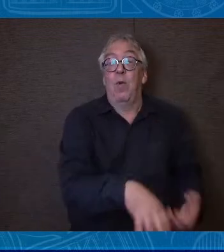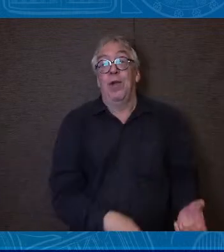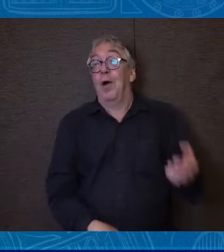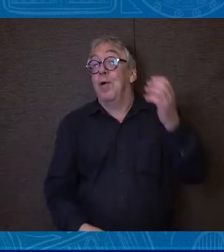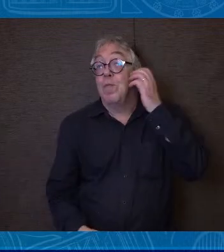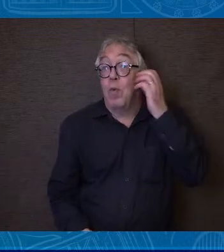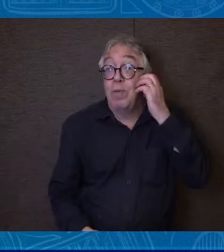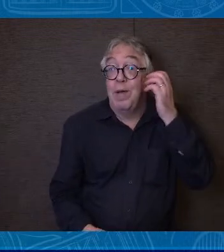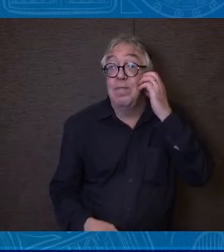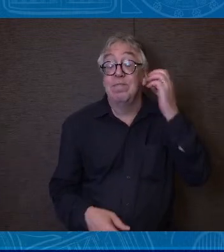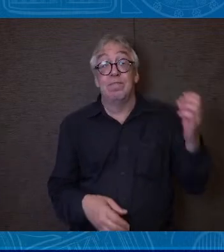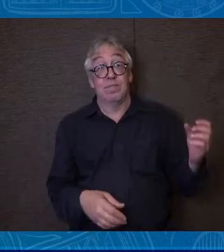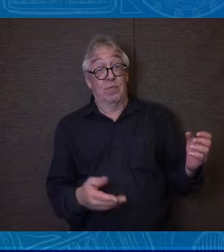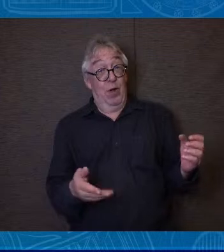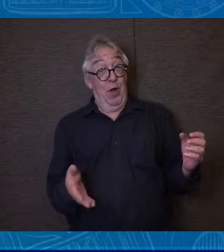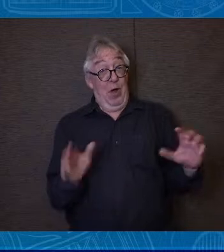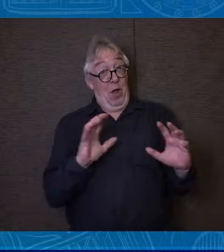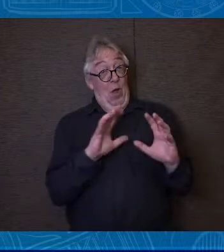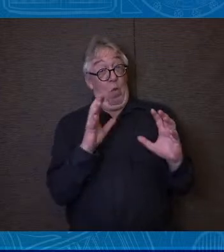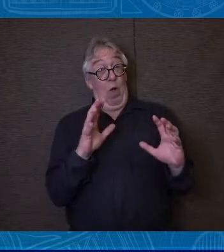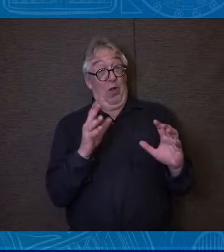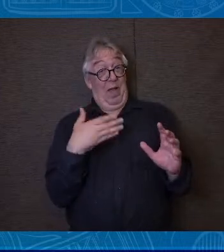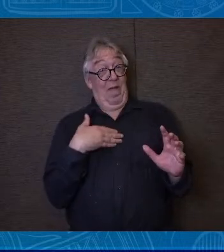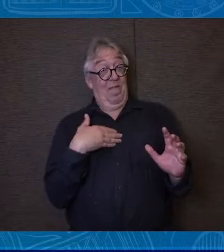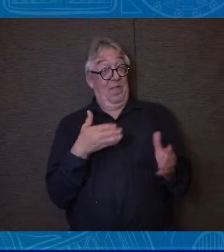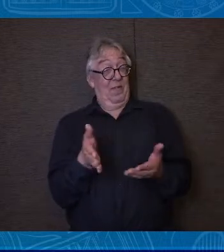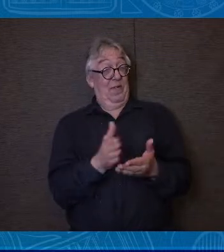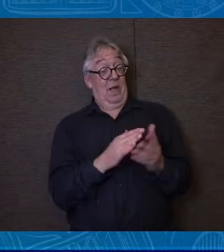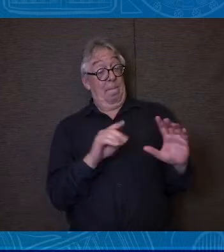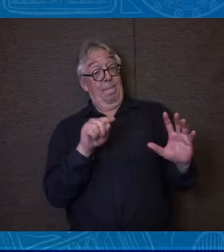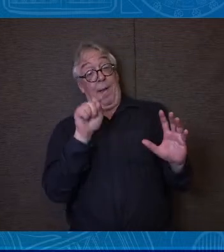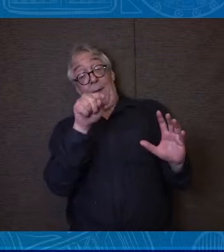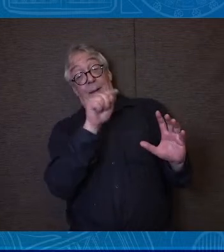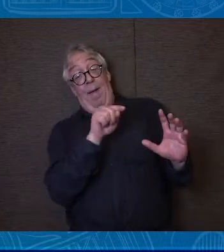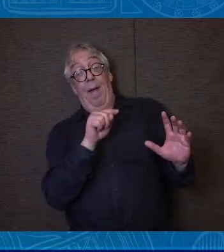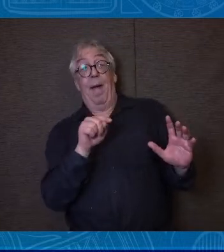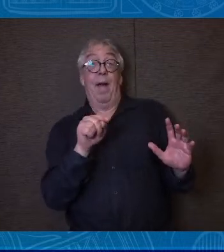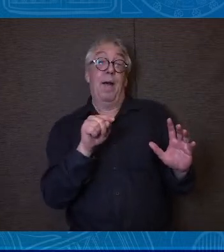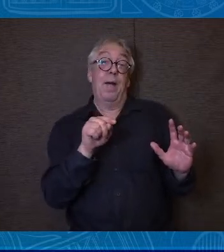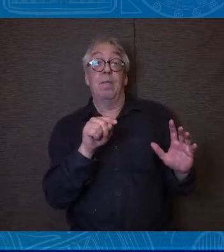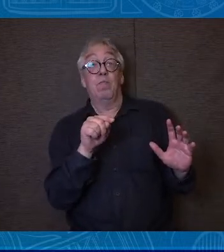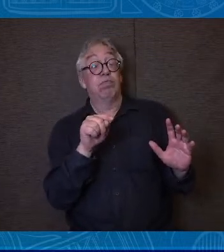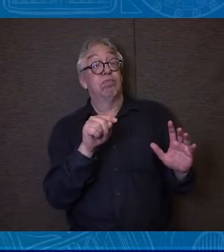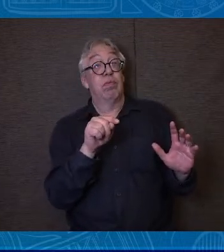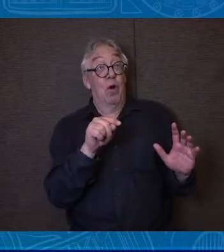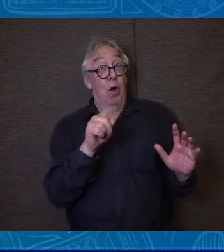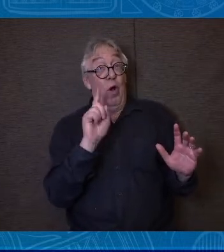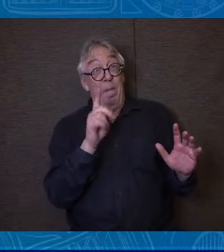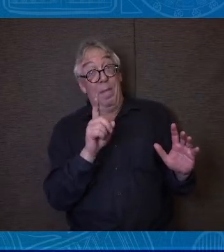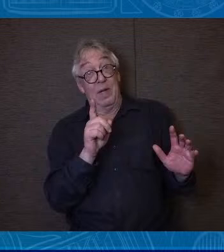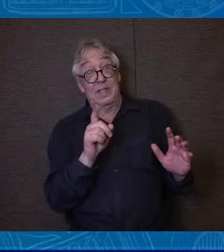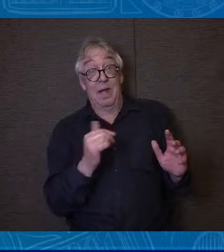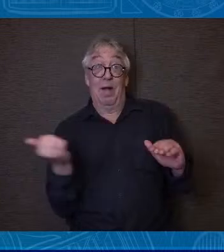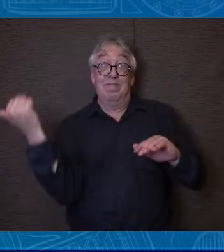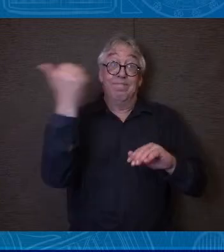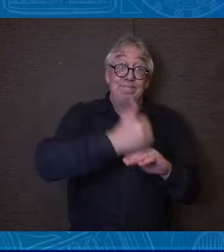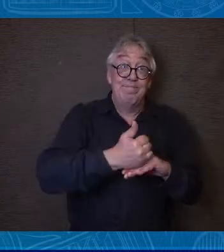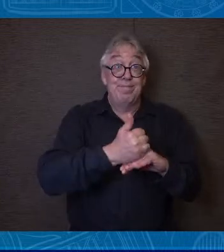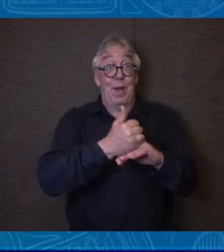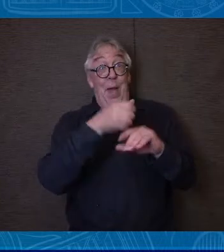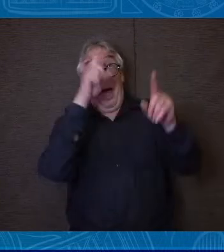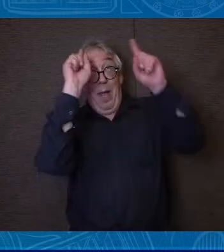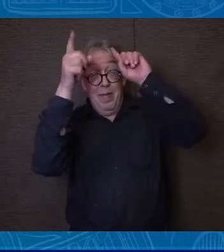area it's not possible, or it's not it's doable, but it's very expensive to put antenna